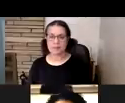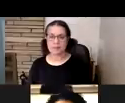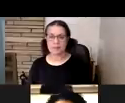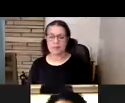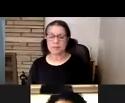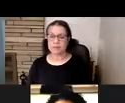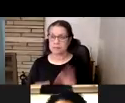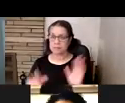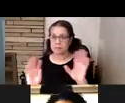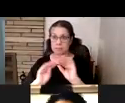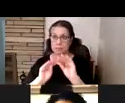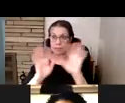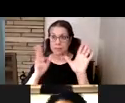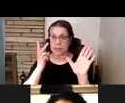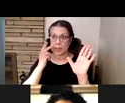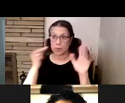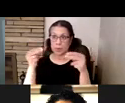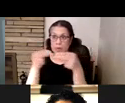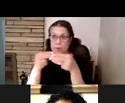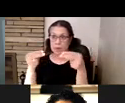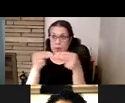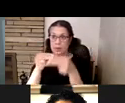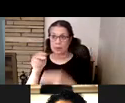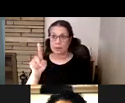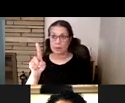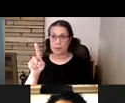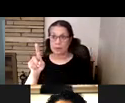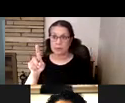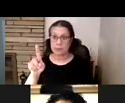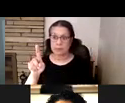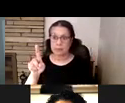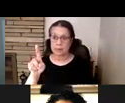Can you see okay? Yes, we can. Awesome.